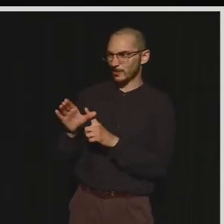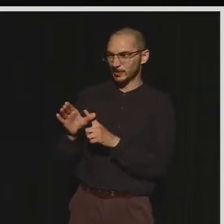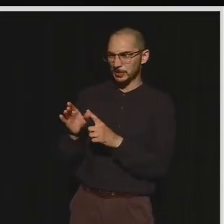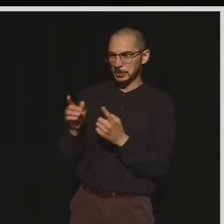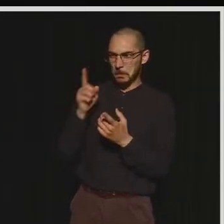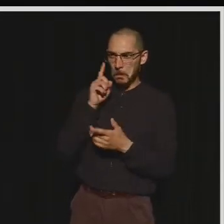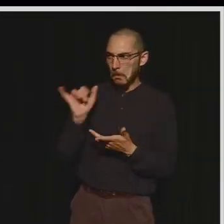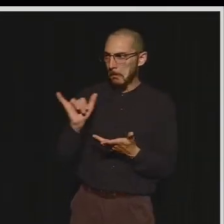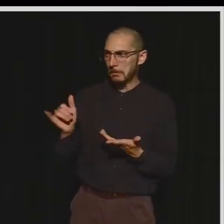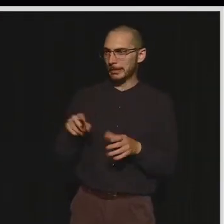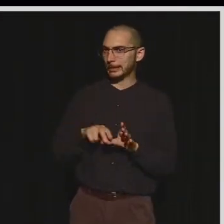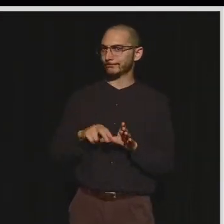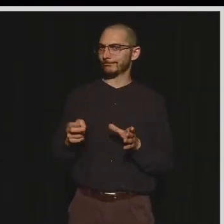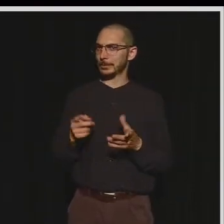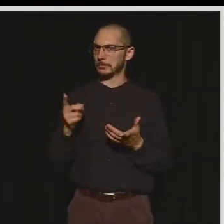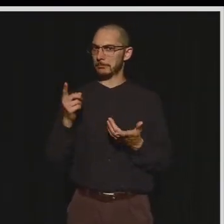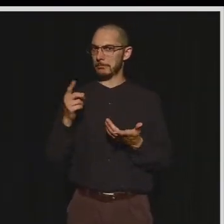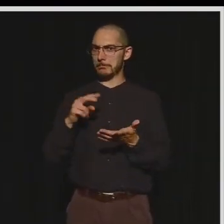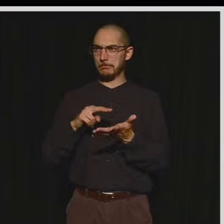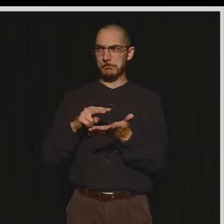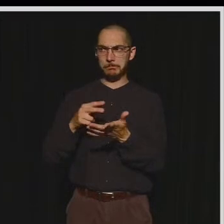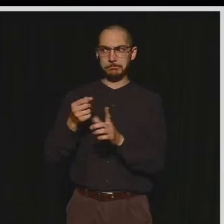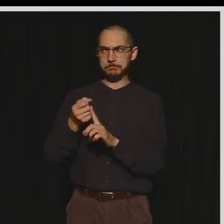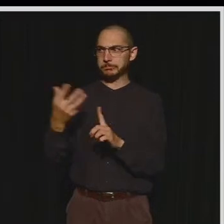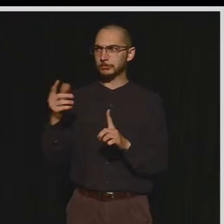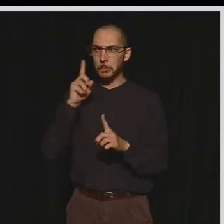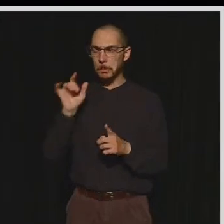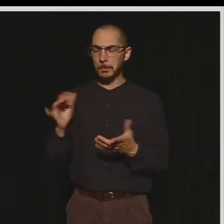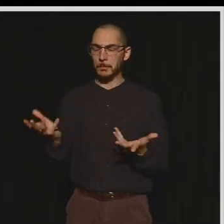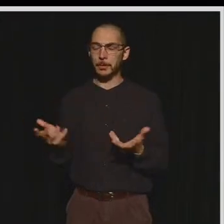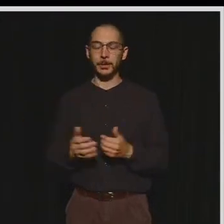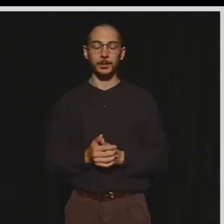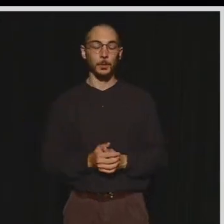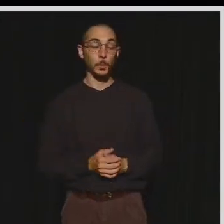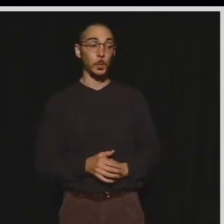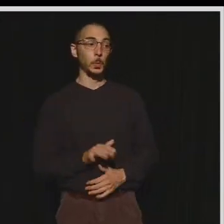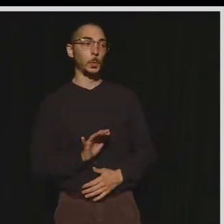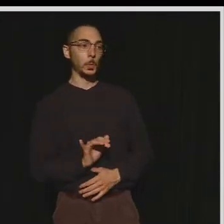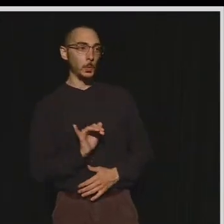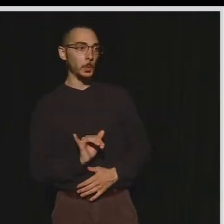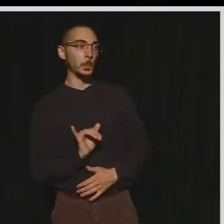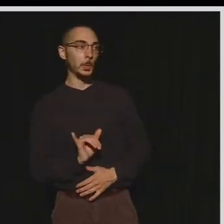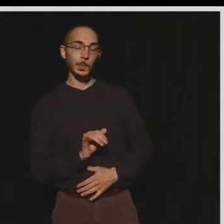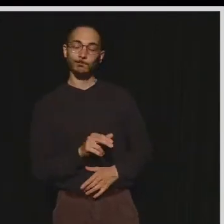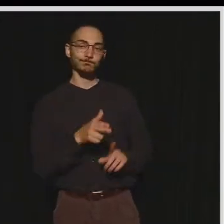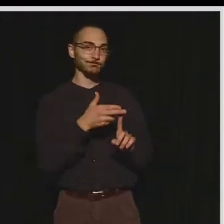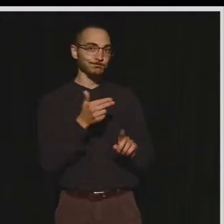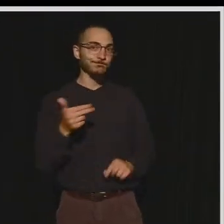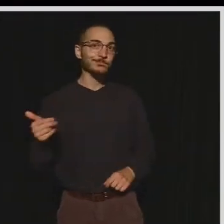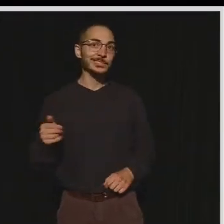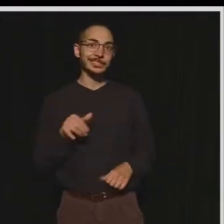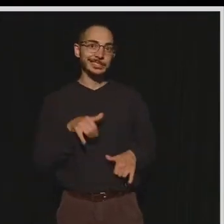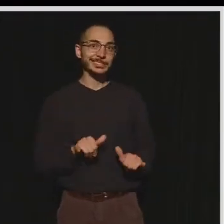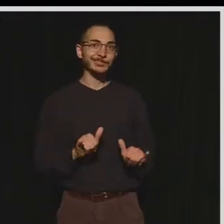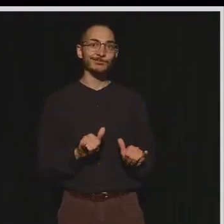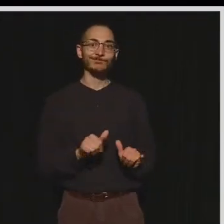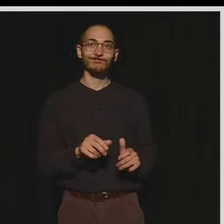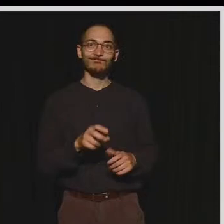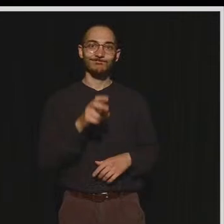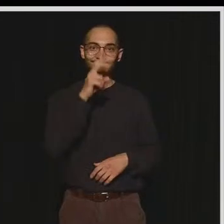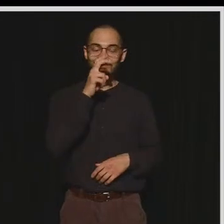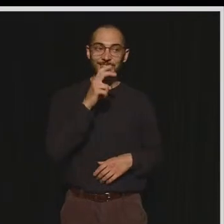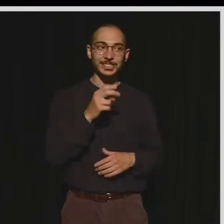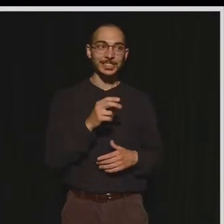in Indonesia today to come out? No. Indonesia is still today is still a terrible place to be an openly gay